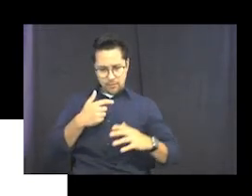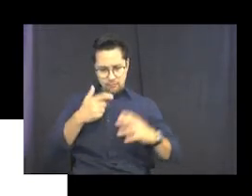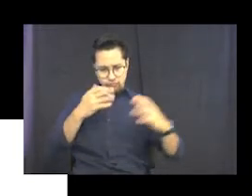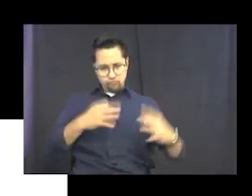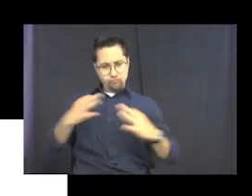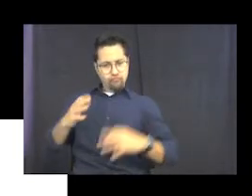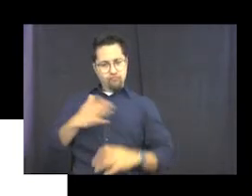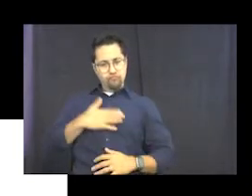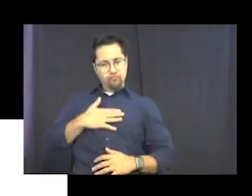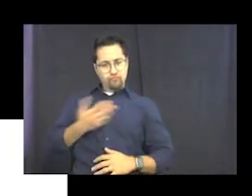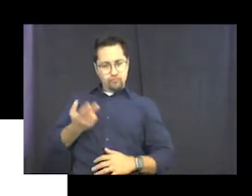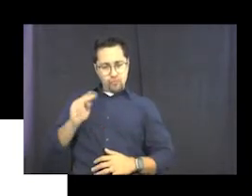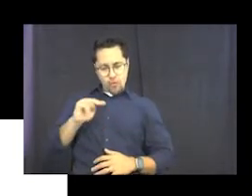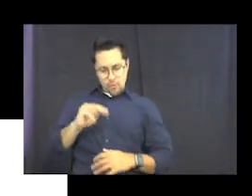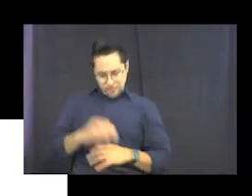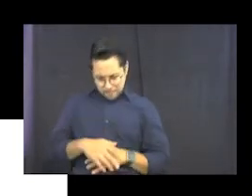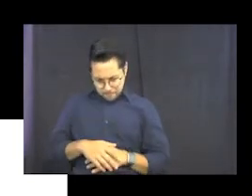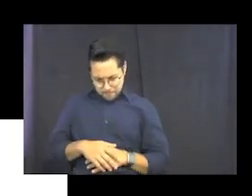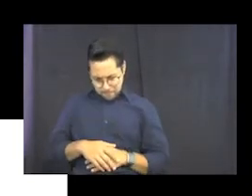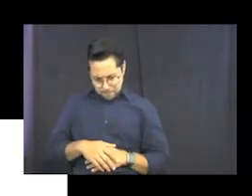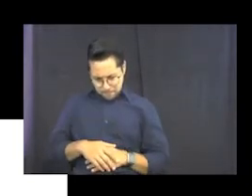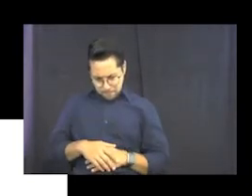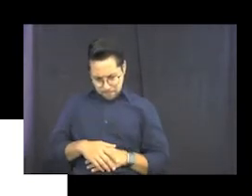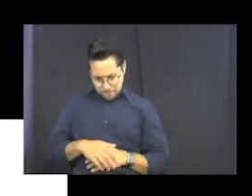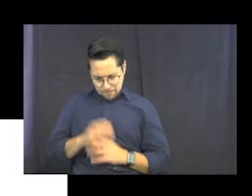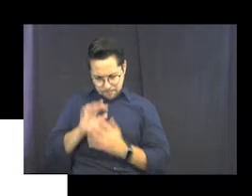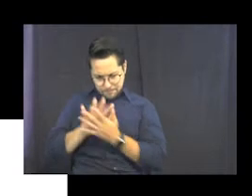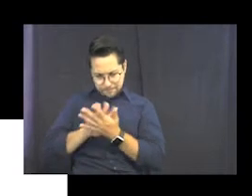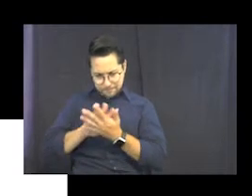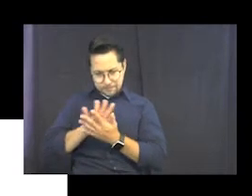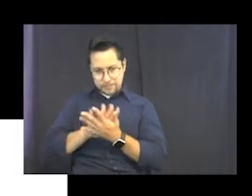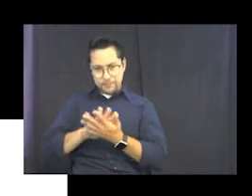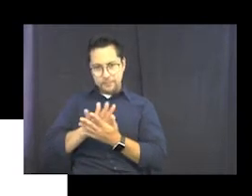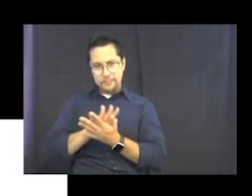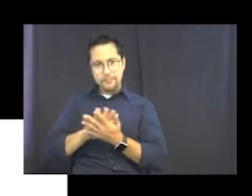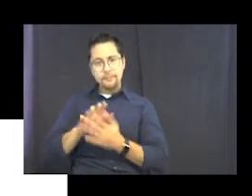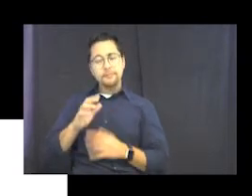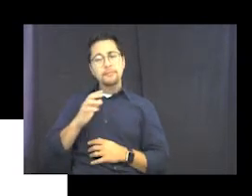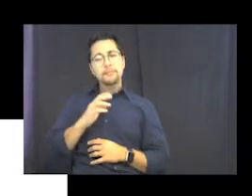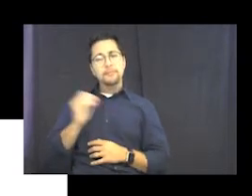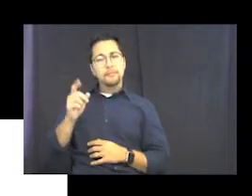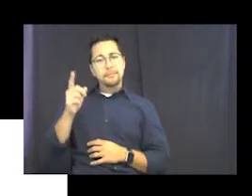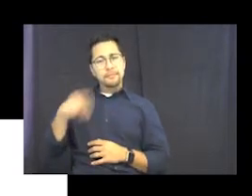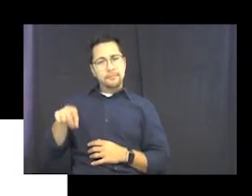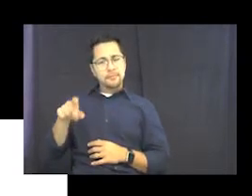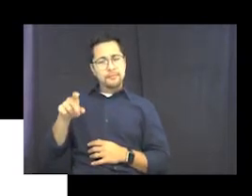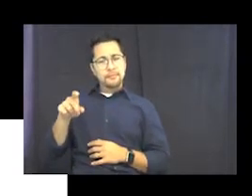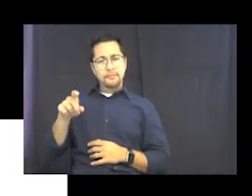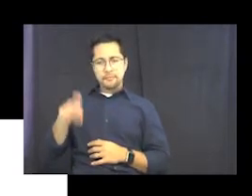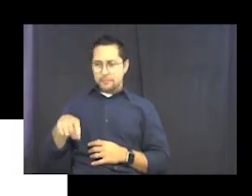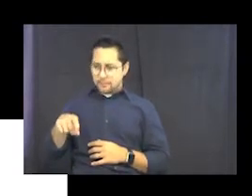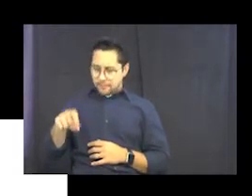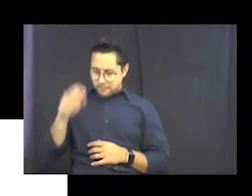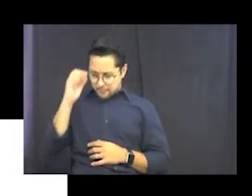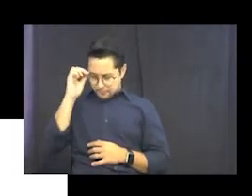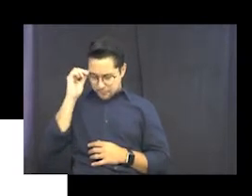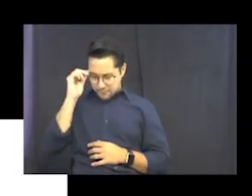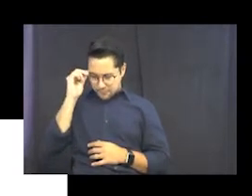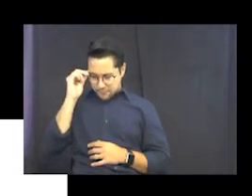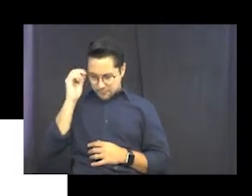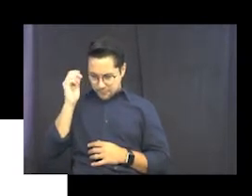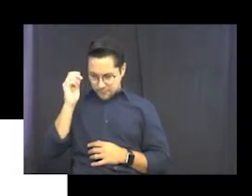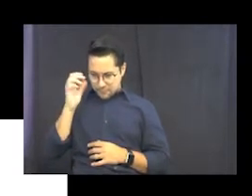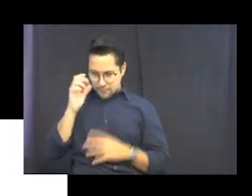not always on their phones while they're working with me, and they must be on time as